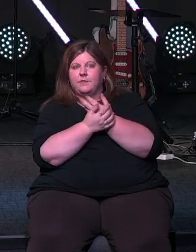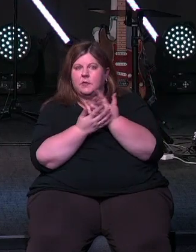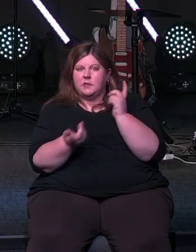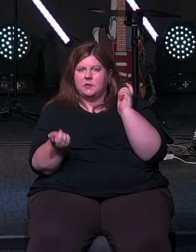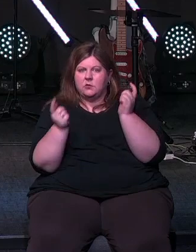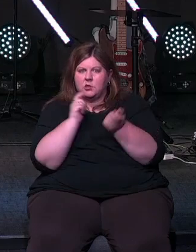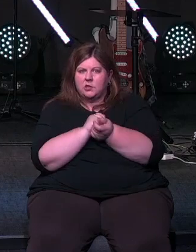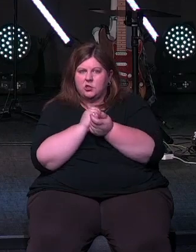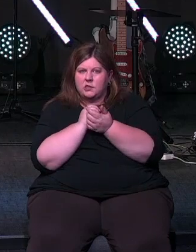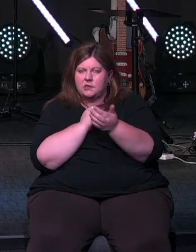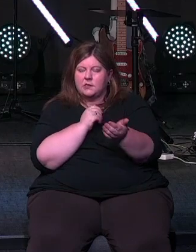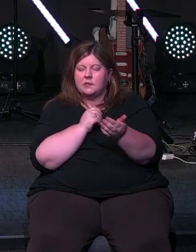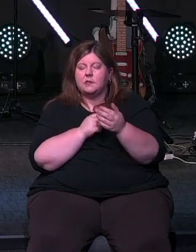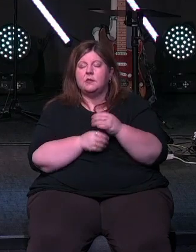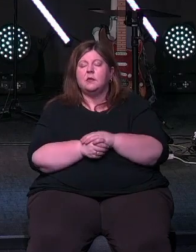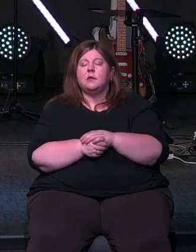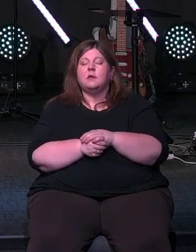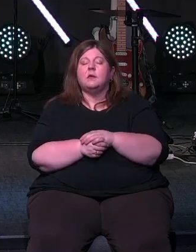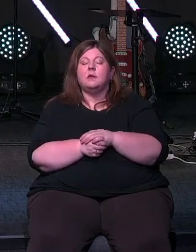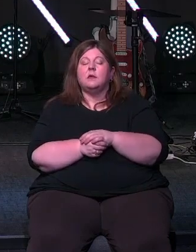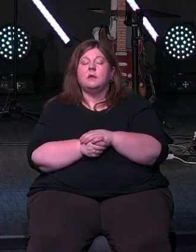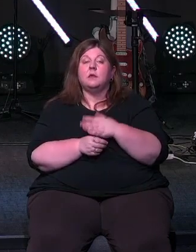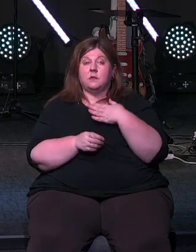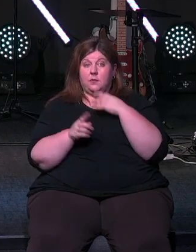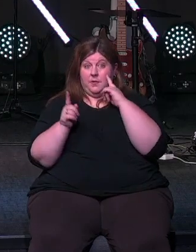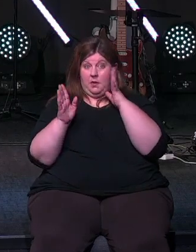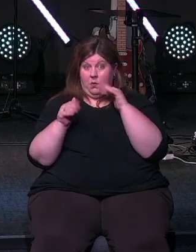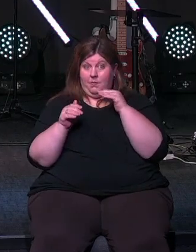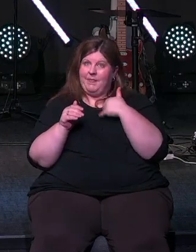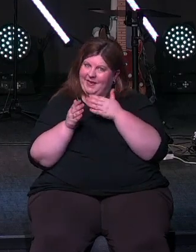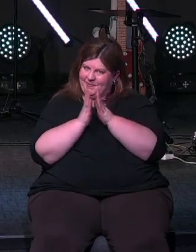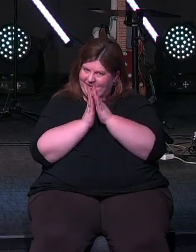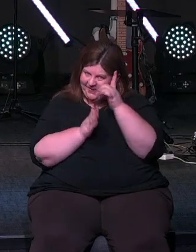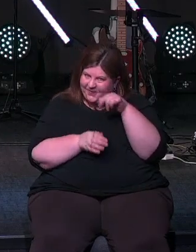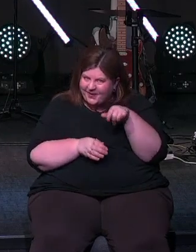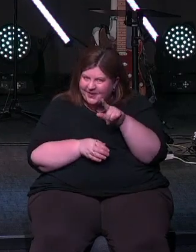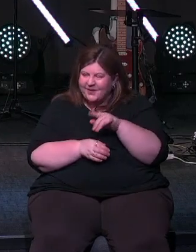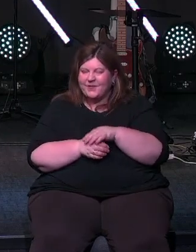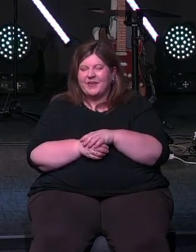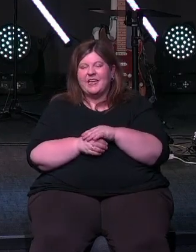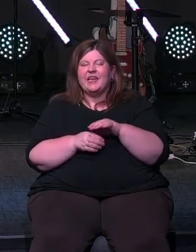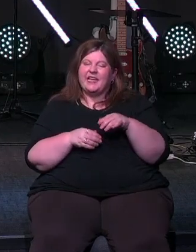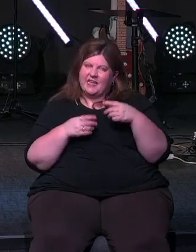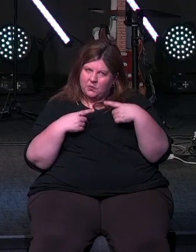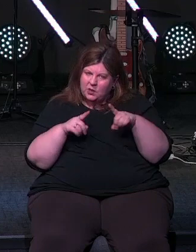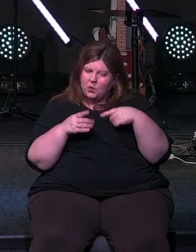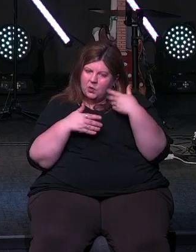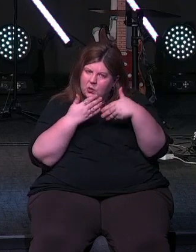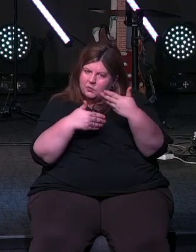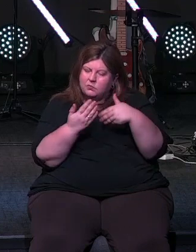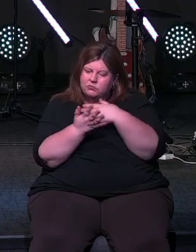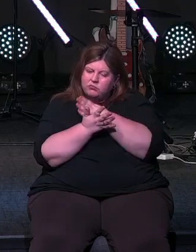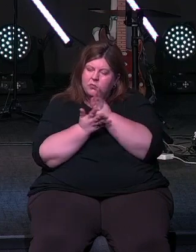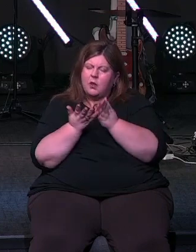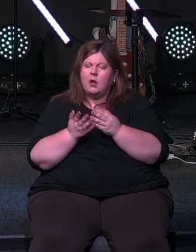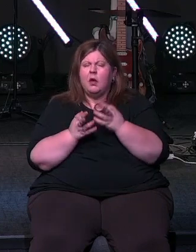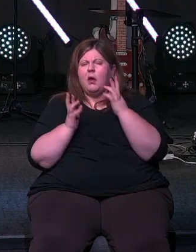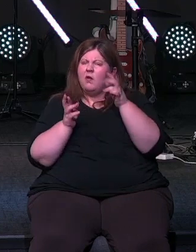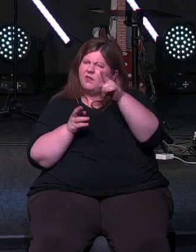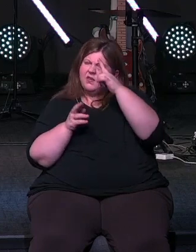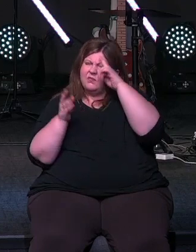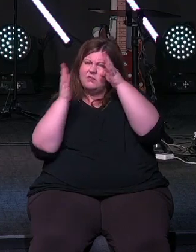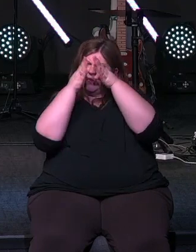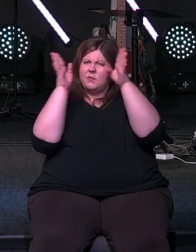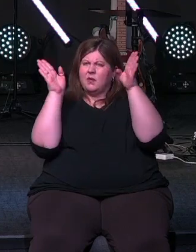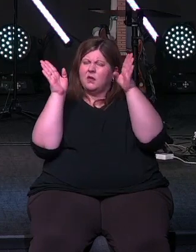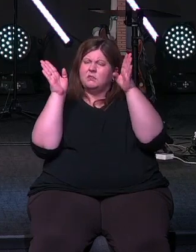else. And so what my hope is for you, what my prayer is for you, is that as you dive into this series, you would have an open mind as to maybe what God wants to